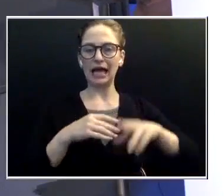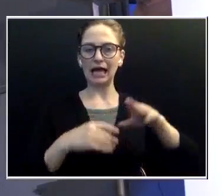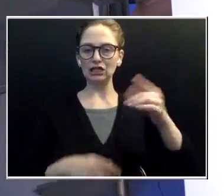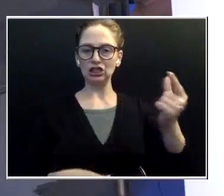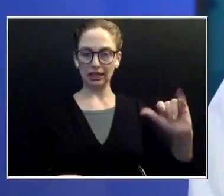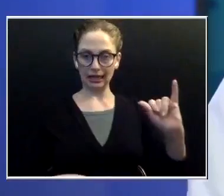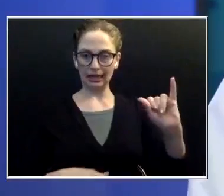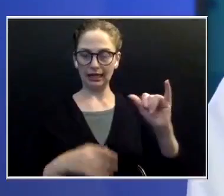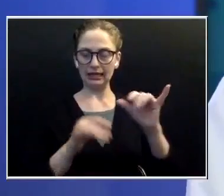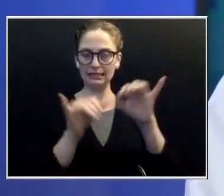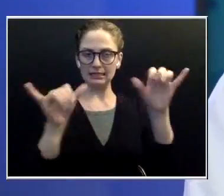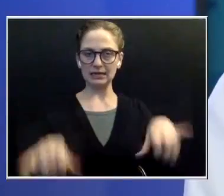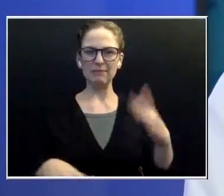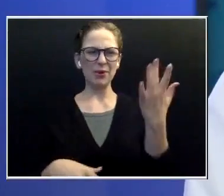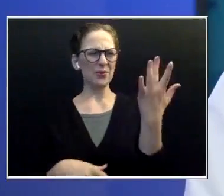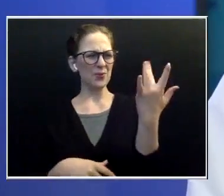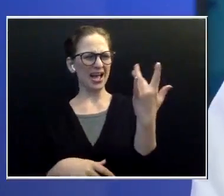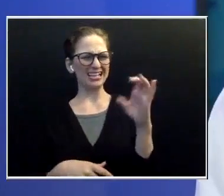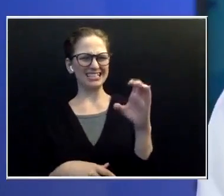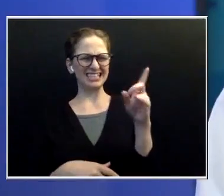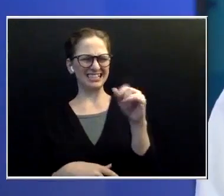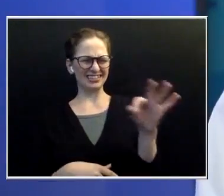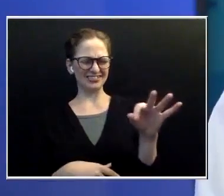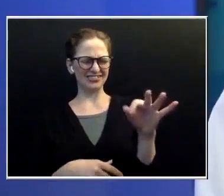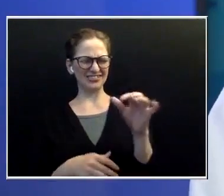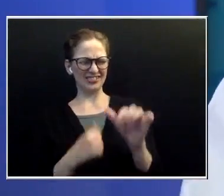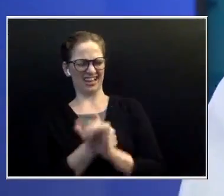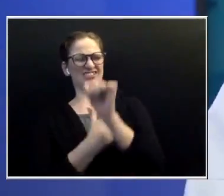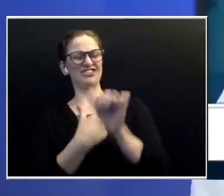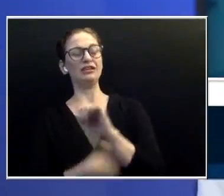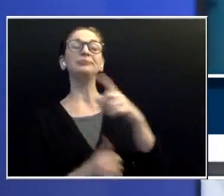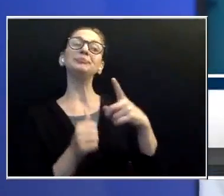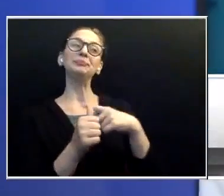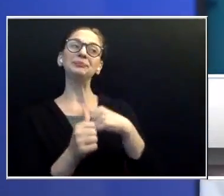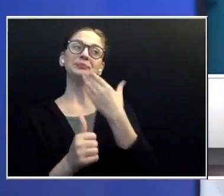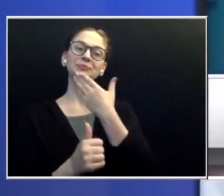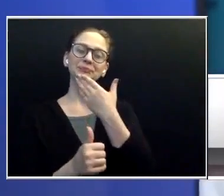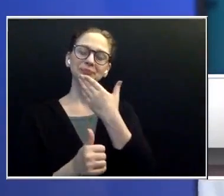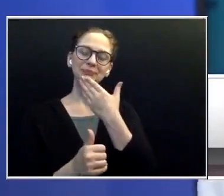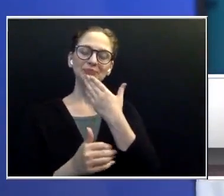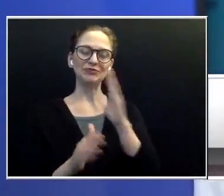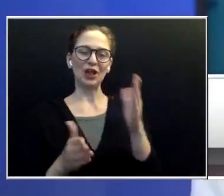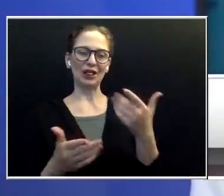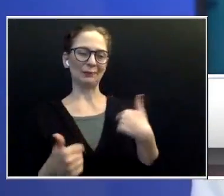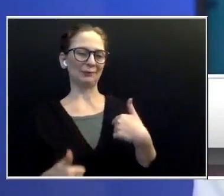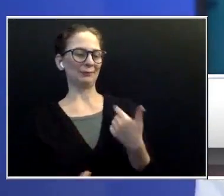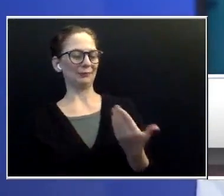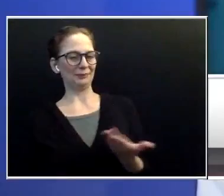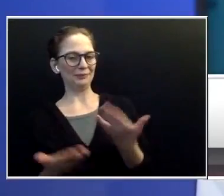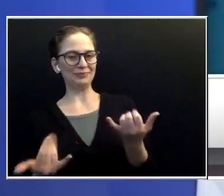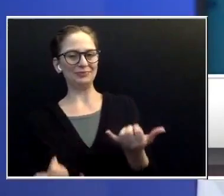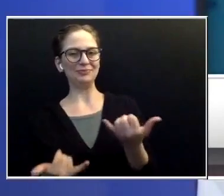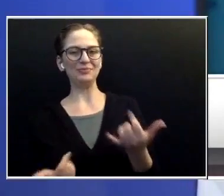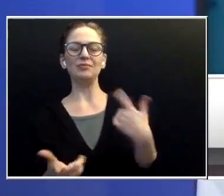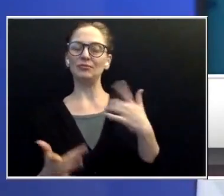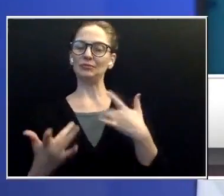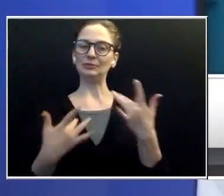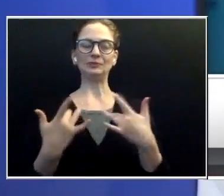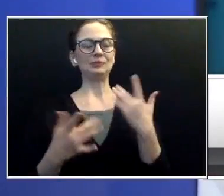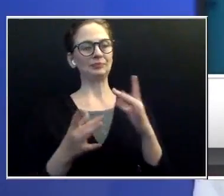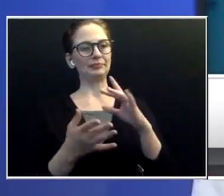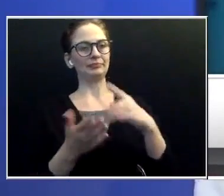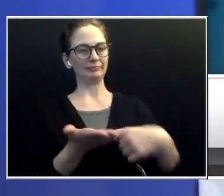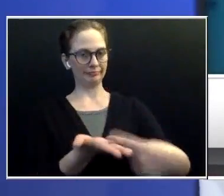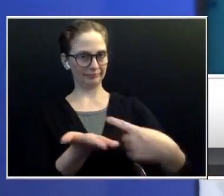of all, thank you for having me here, and I'm so excited to be with you guys to talk about C. diff, about this epidemic. So, as Dr. Stites mentioned